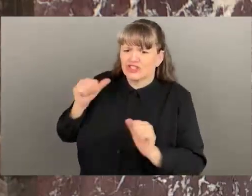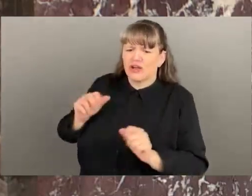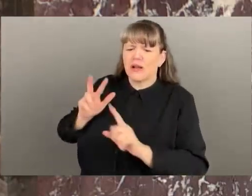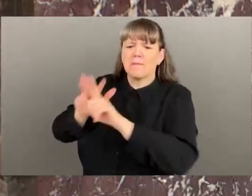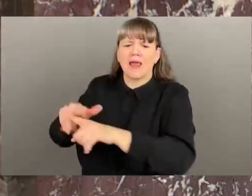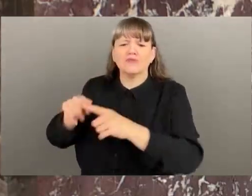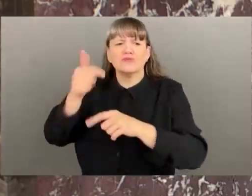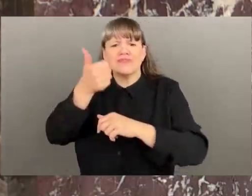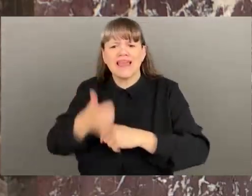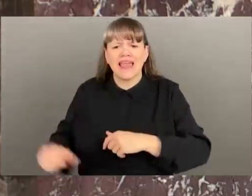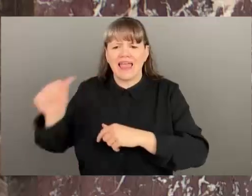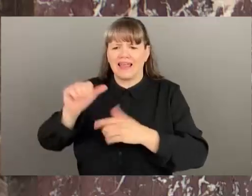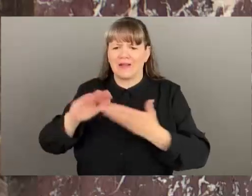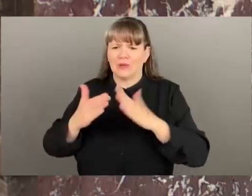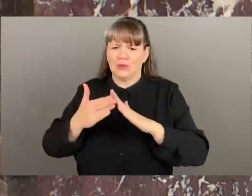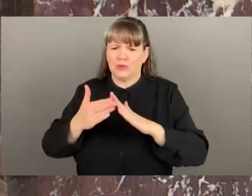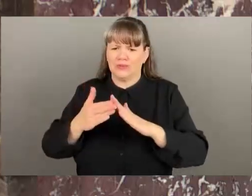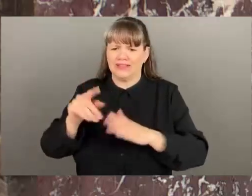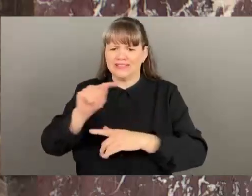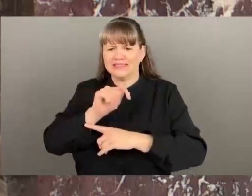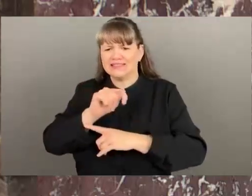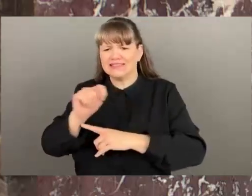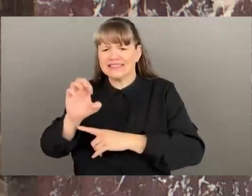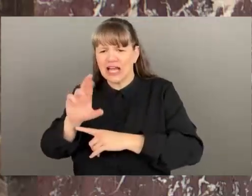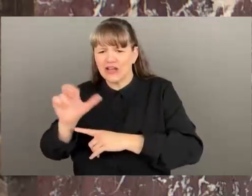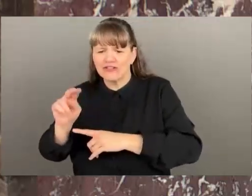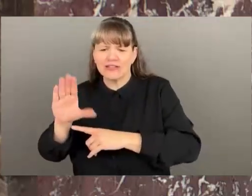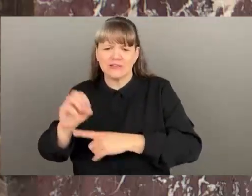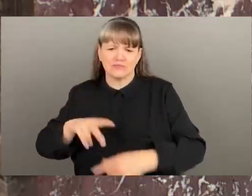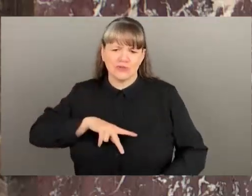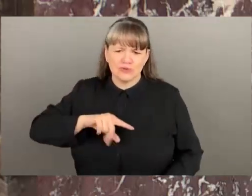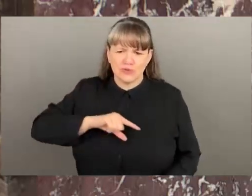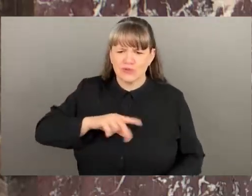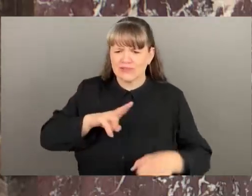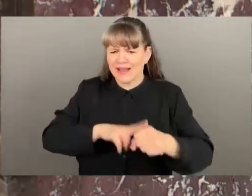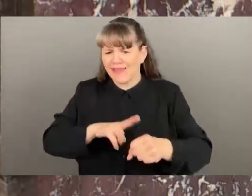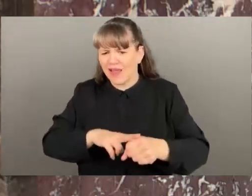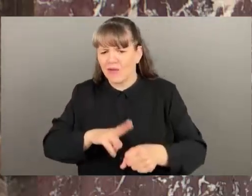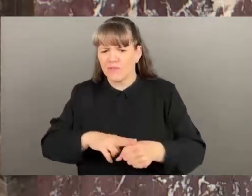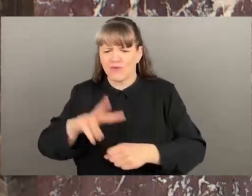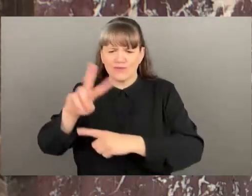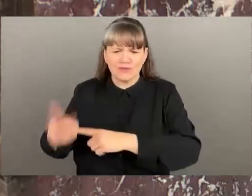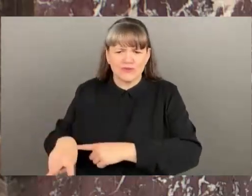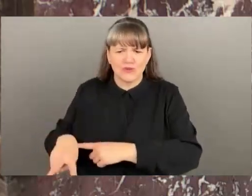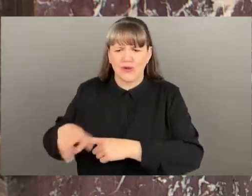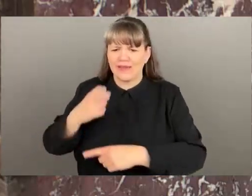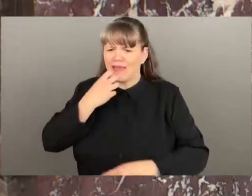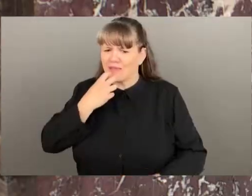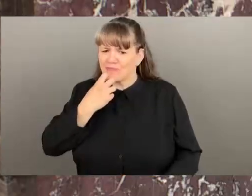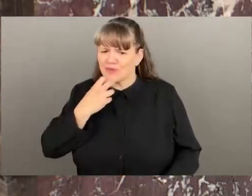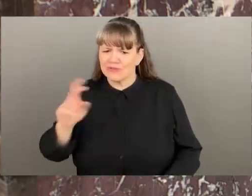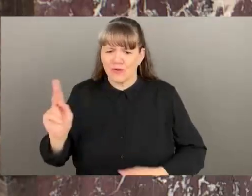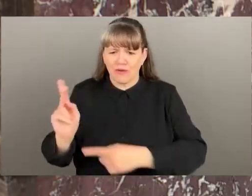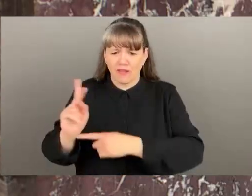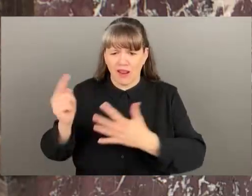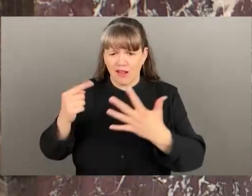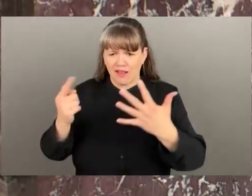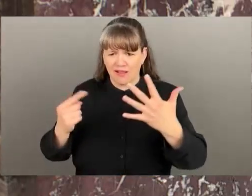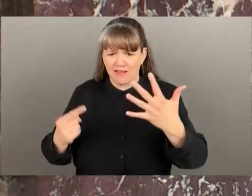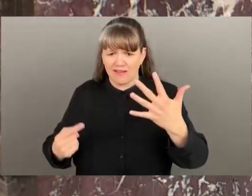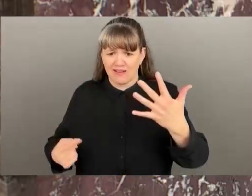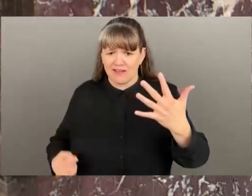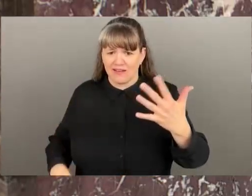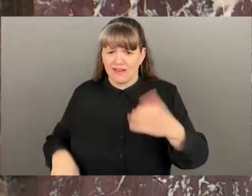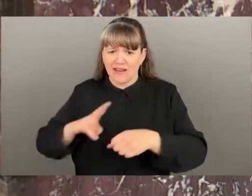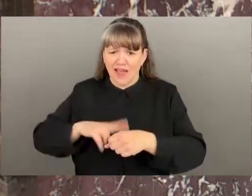Prince George, Nanaimo, Victoria, Kamloops, Kelowna. You name the city, everyone is faced with the